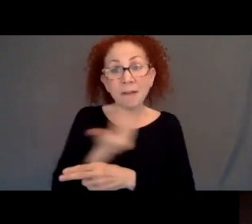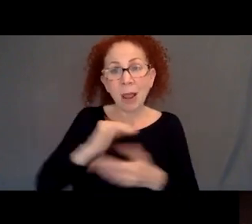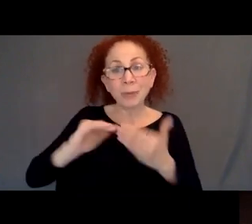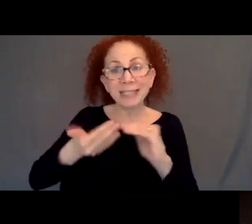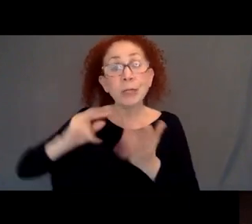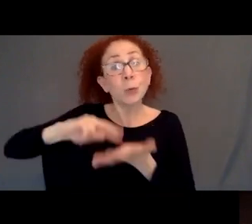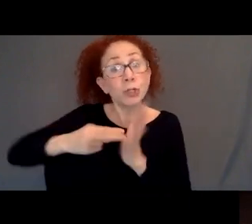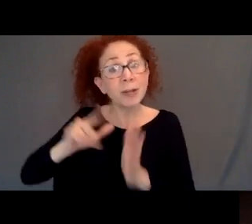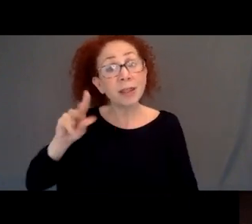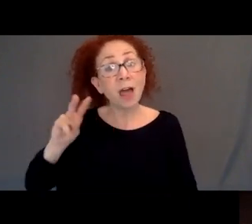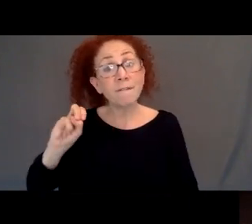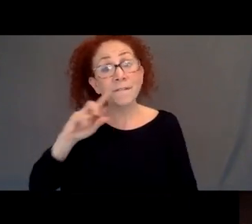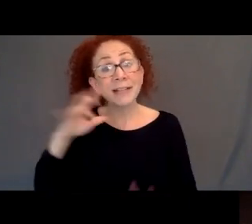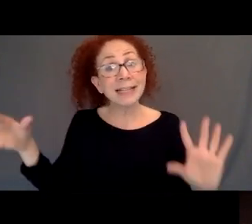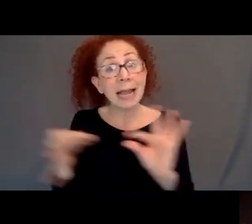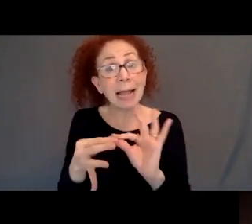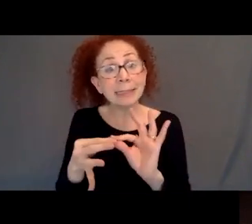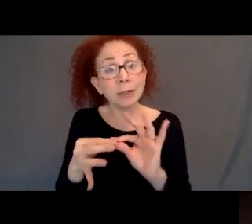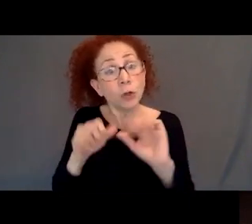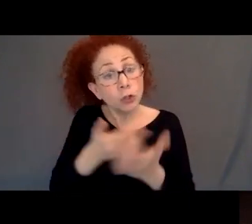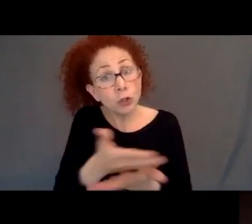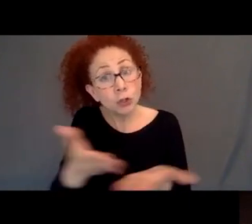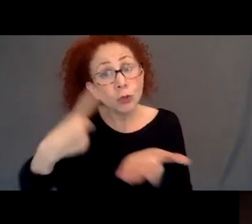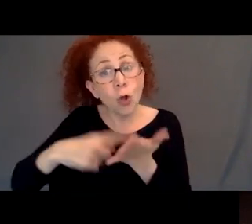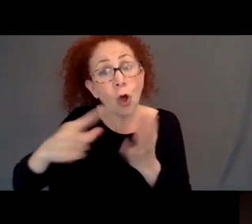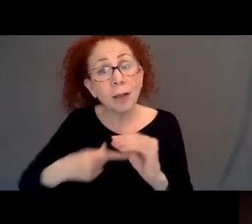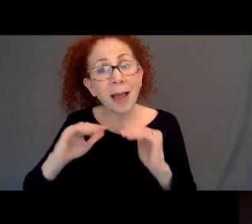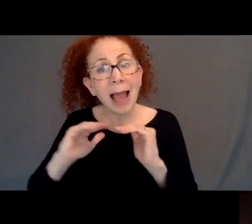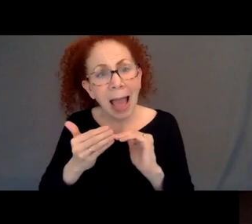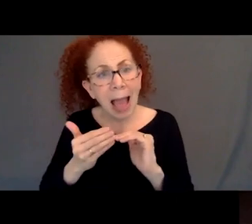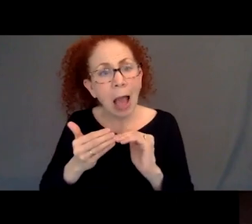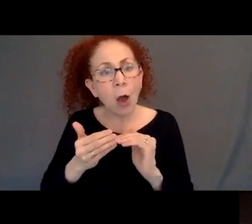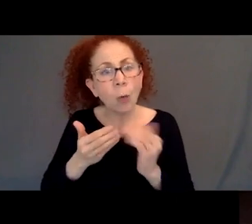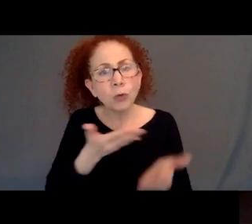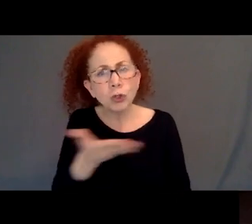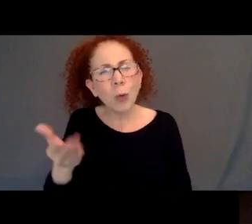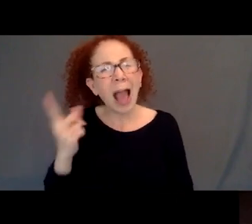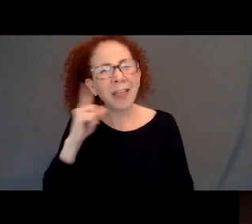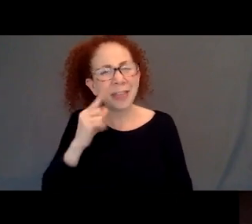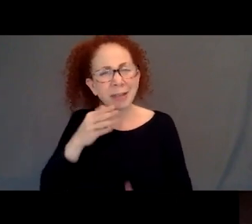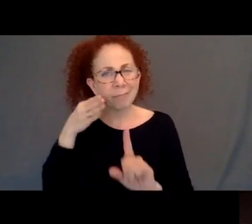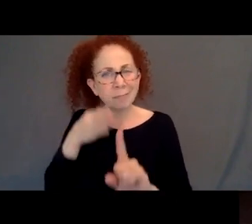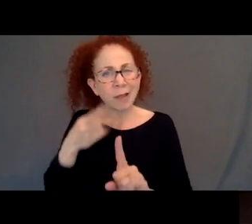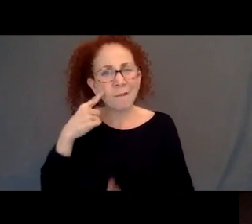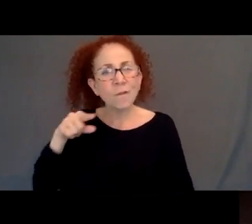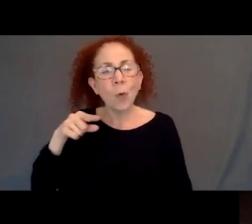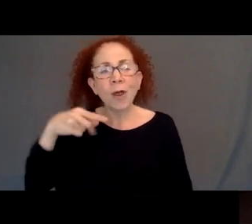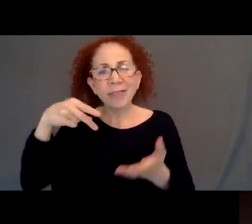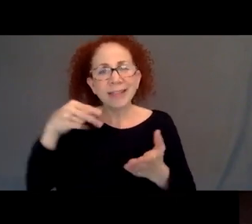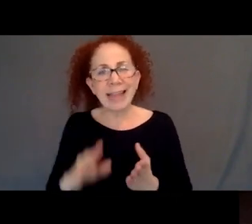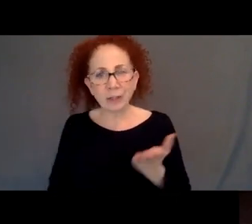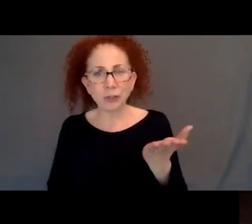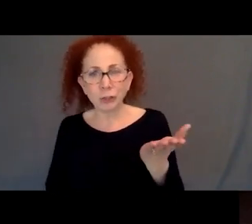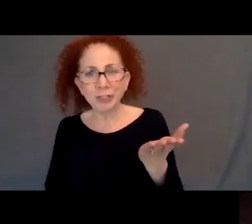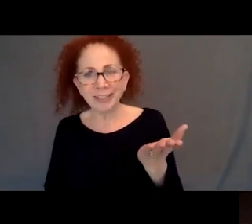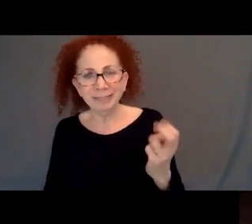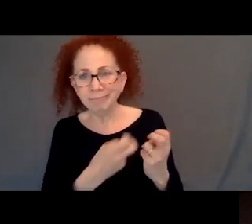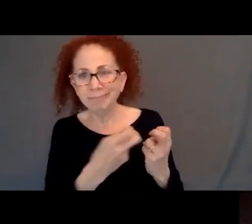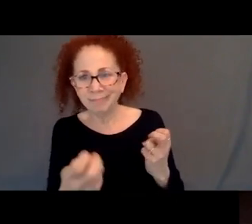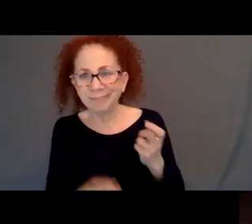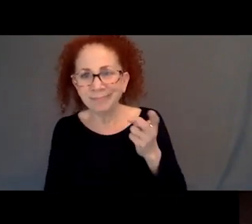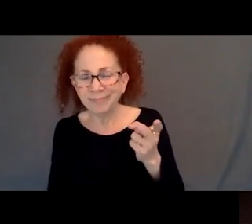love. Could you or anybody talk about the way you, and I think this is probably directed towards the Philadanco dancers now that I'm reading